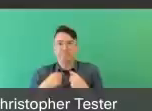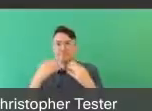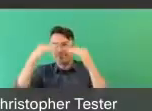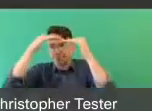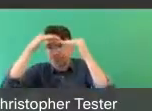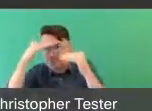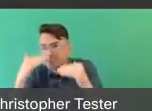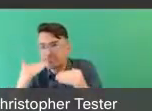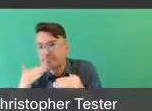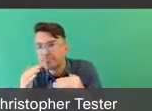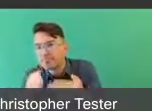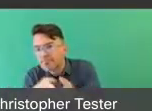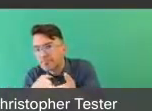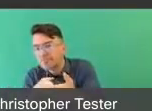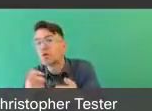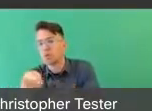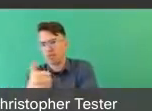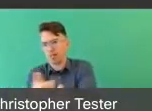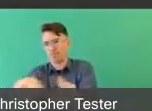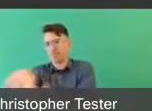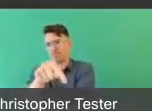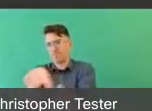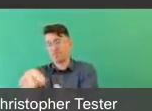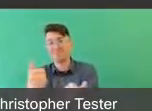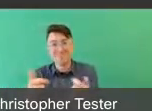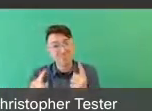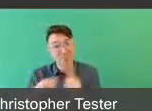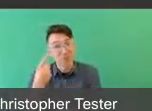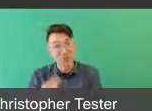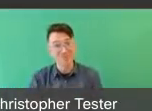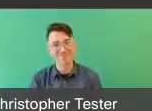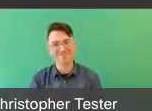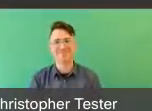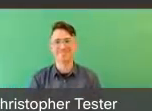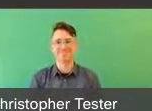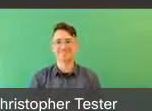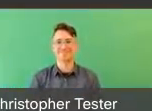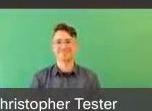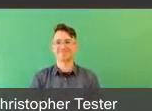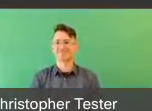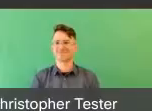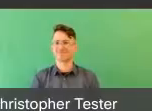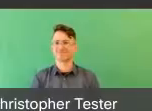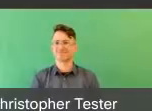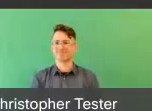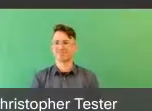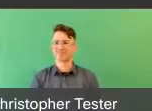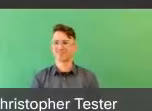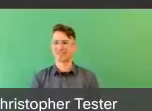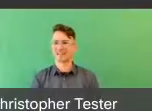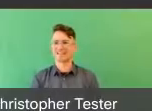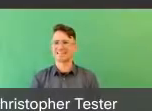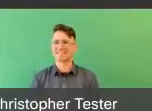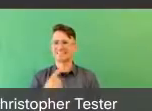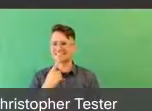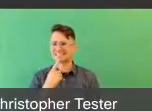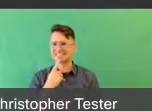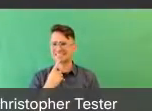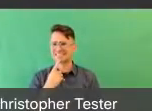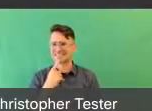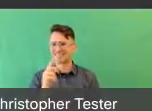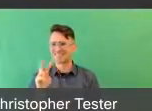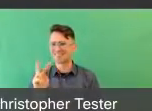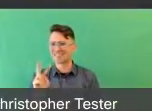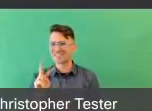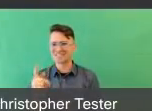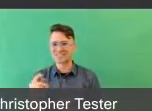Victor has a weak connection. Perhaps somebody can fill in for Victor. Thank you. Thank you very much, Henrietta. And I think Victor